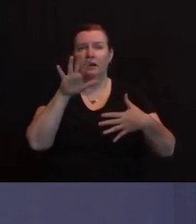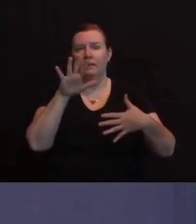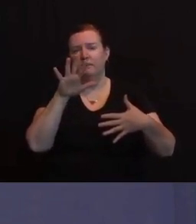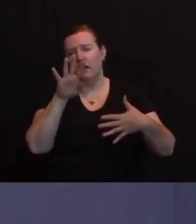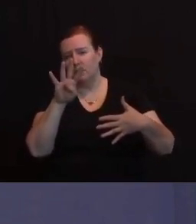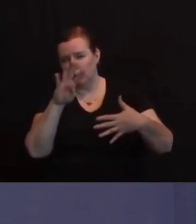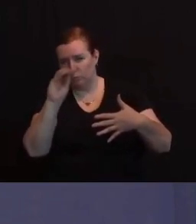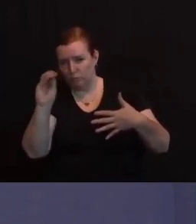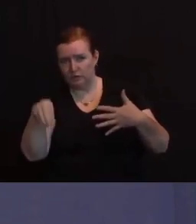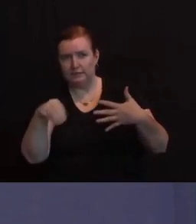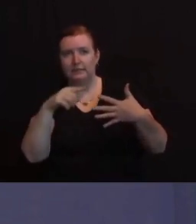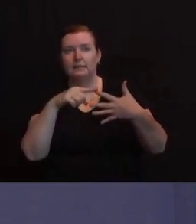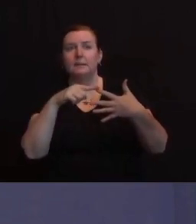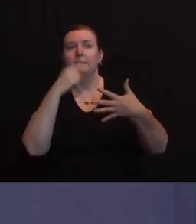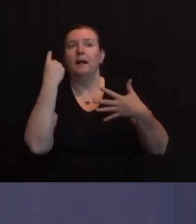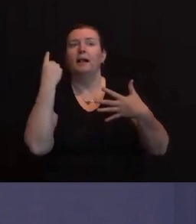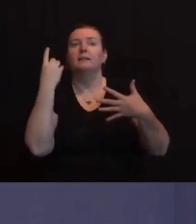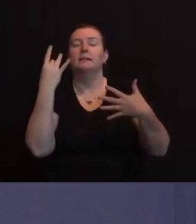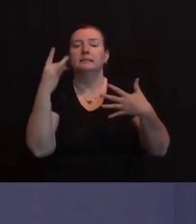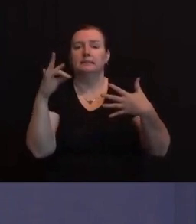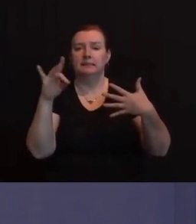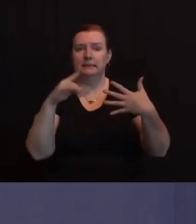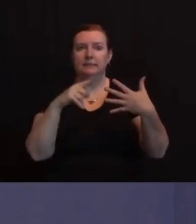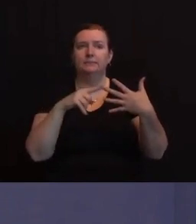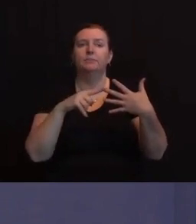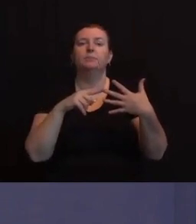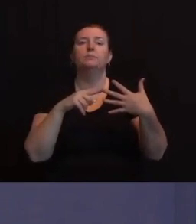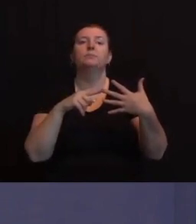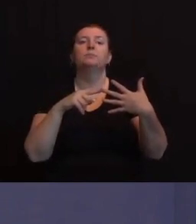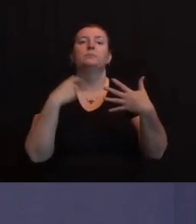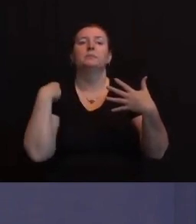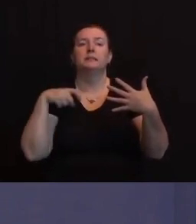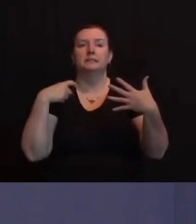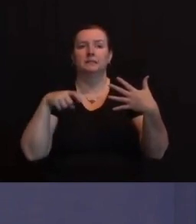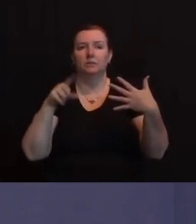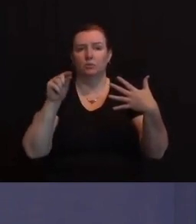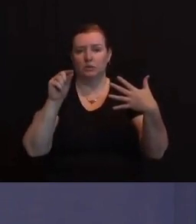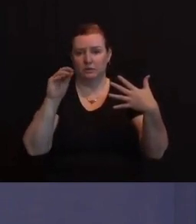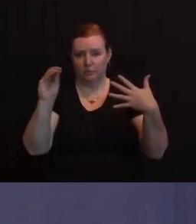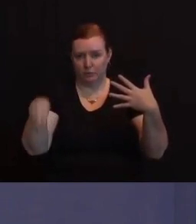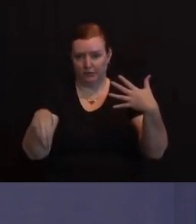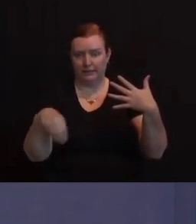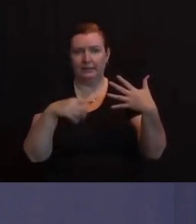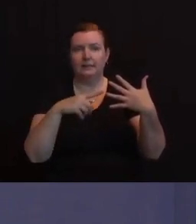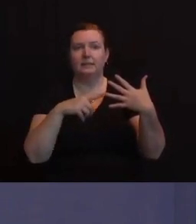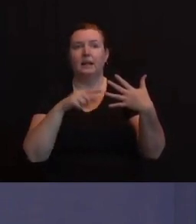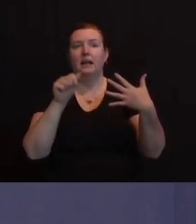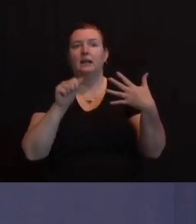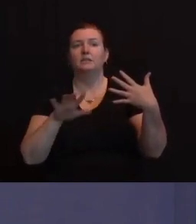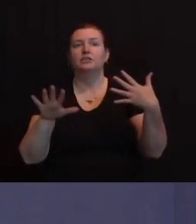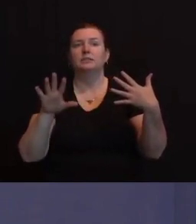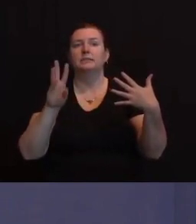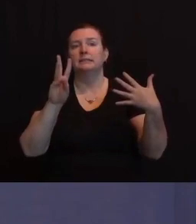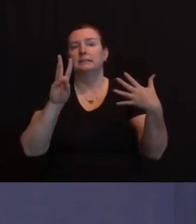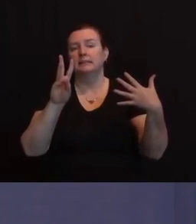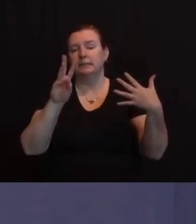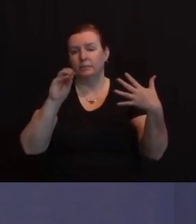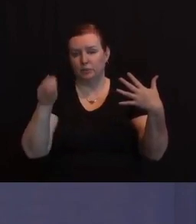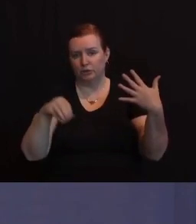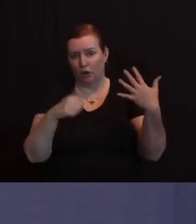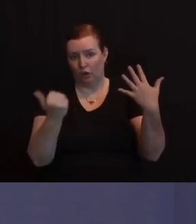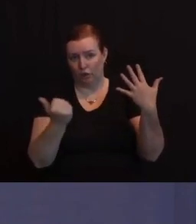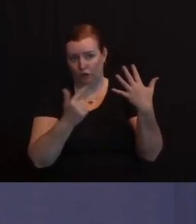54.1%, black 18.3%, Hispanic 20.3%, Asian 5.6%, and other